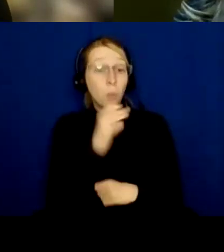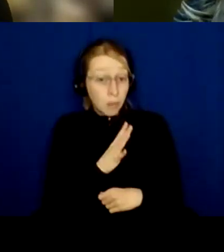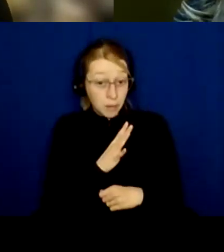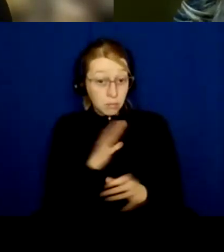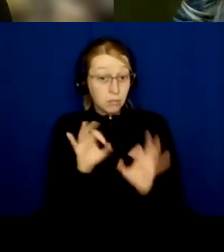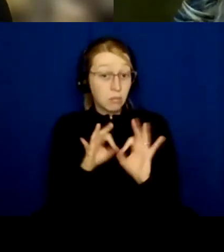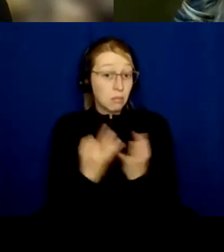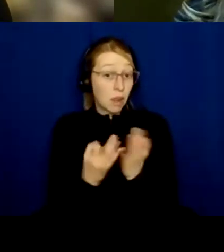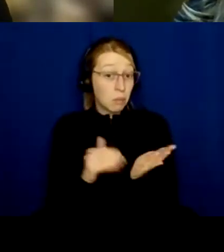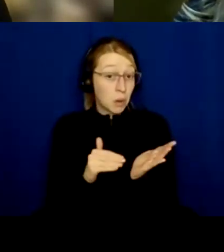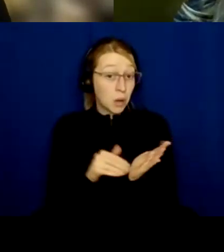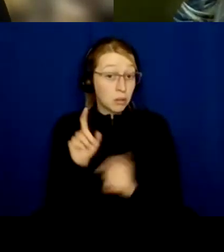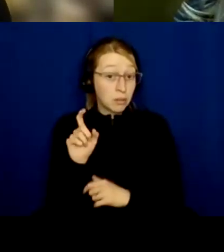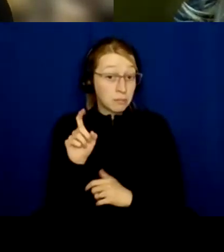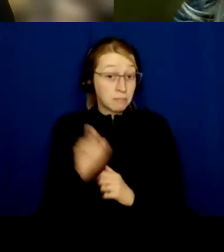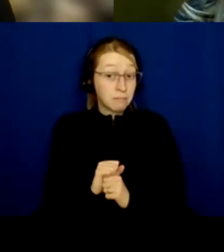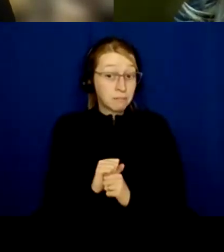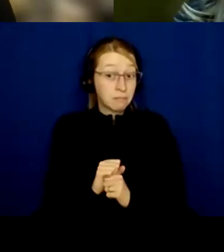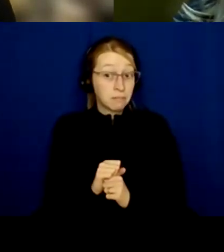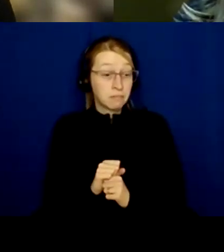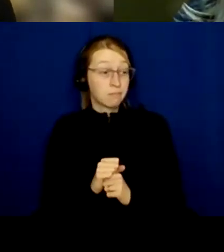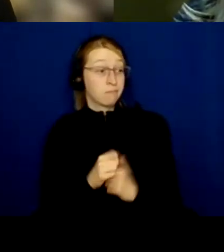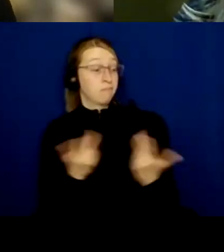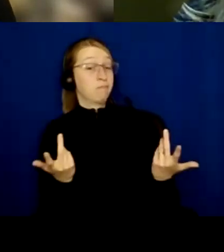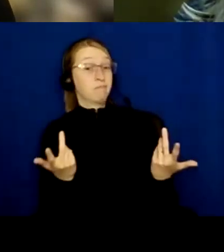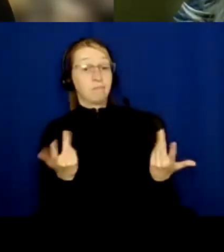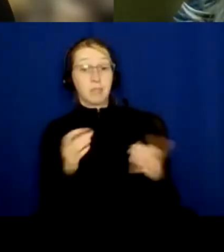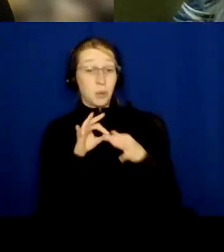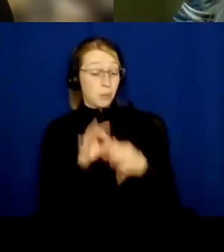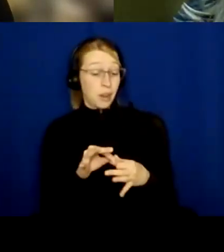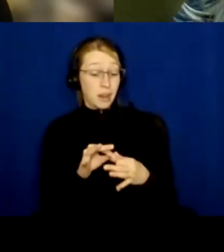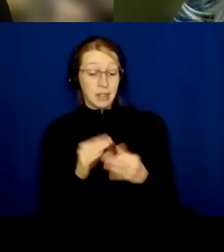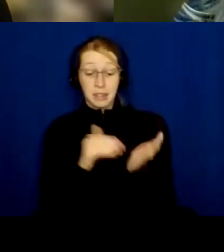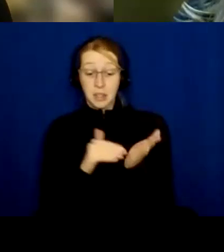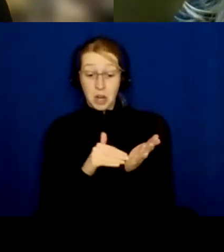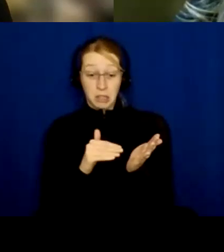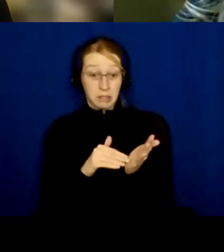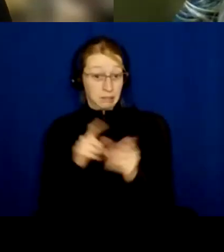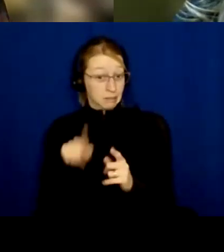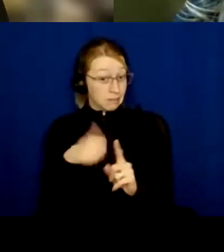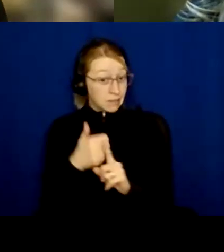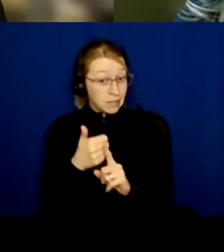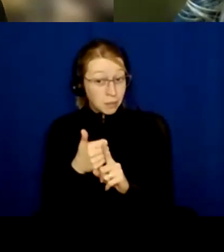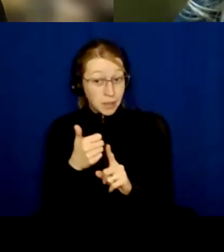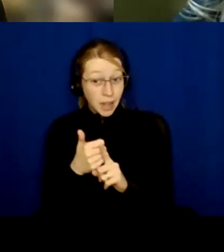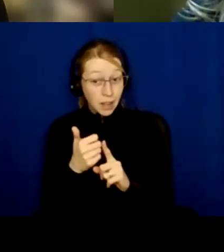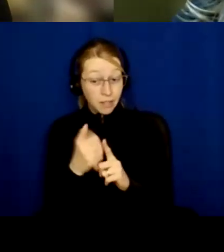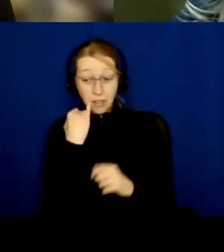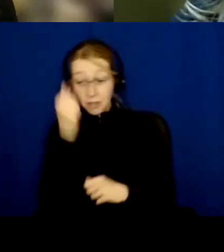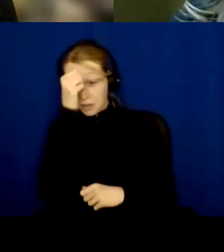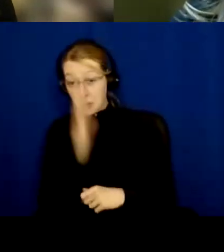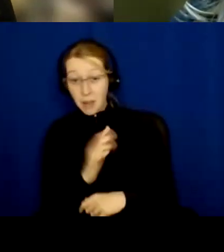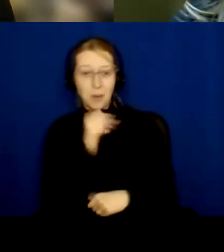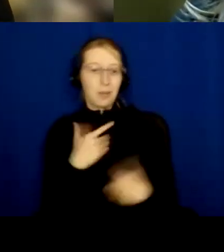Mm-hmm. Yeah, I can't answer that question around the primary care providers in BC around the division